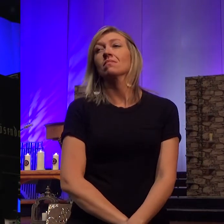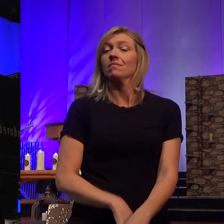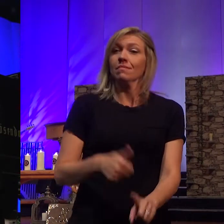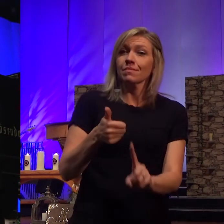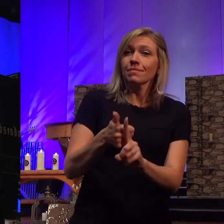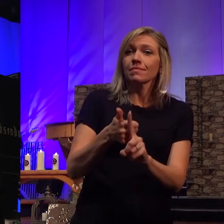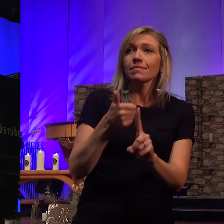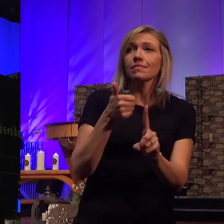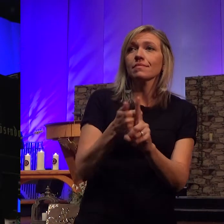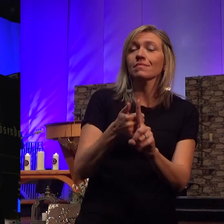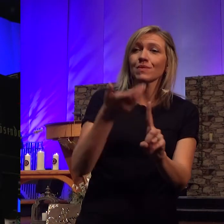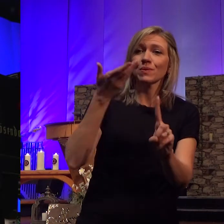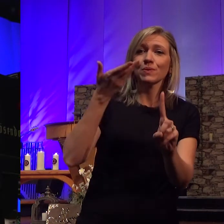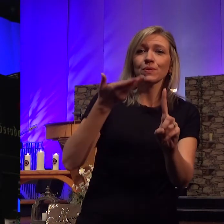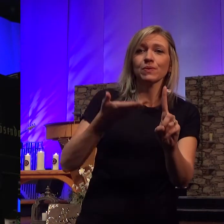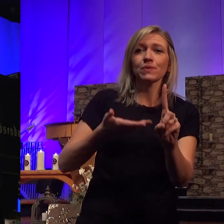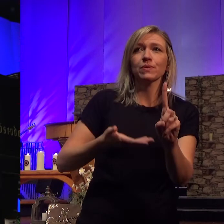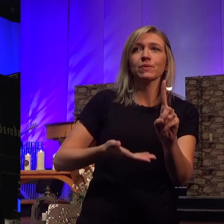You are